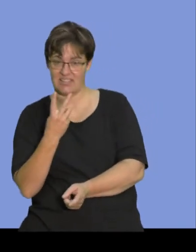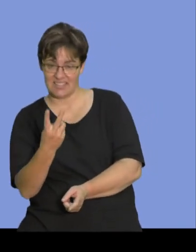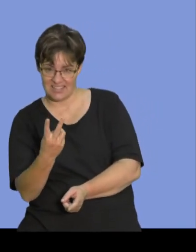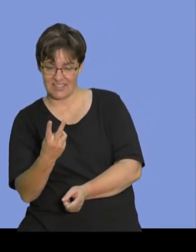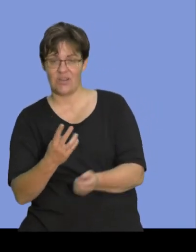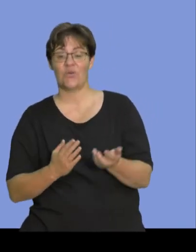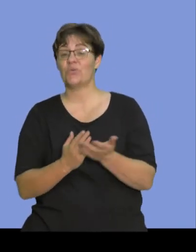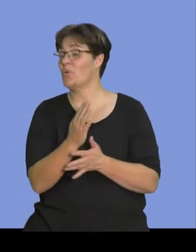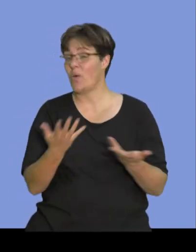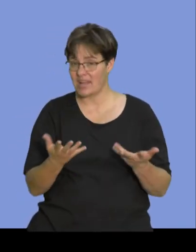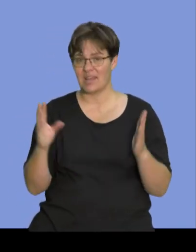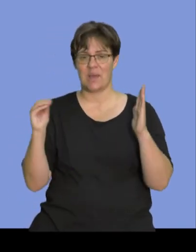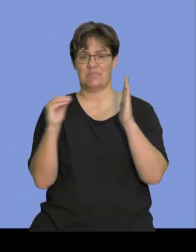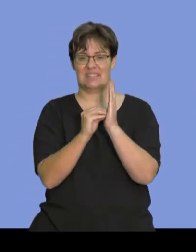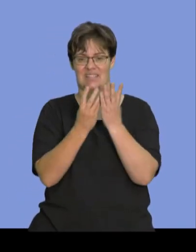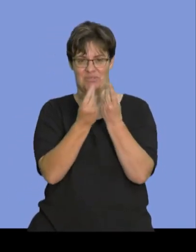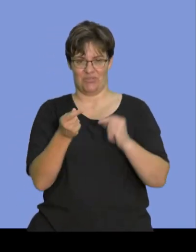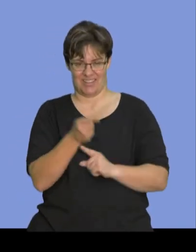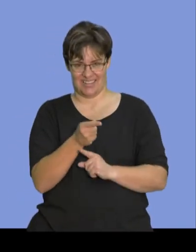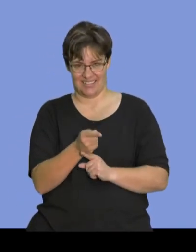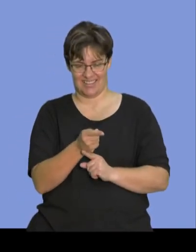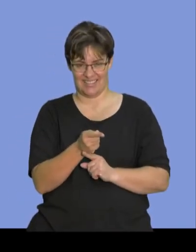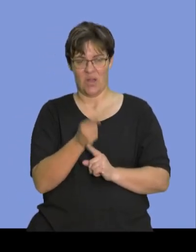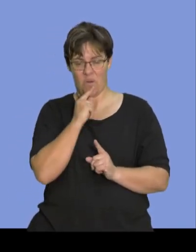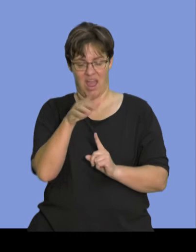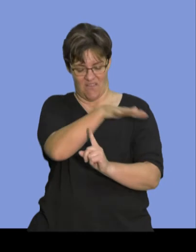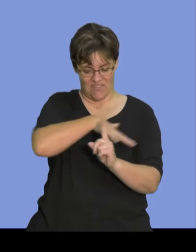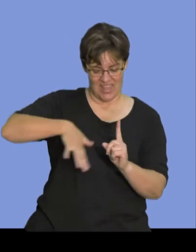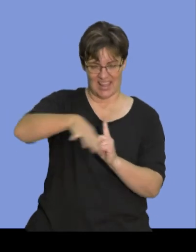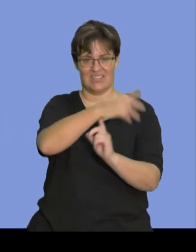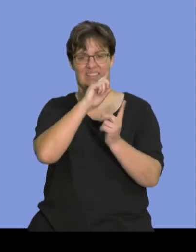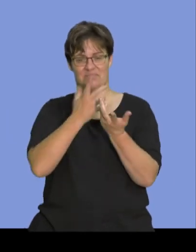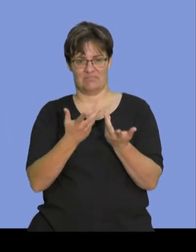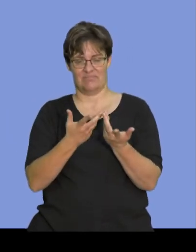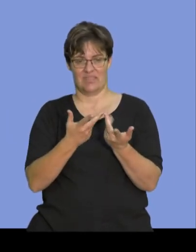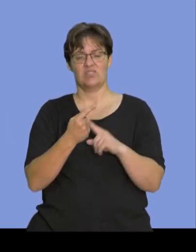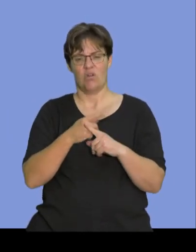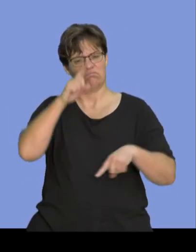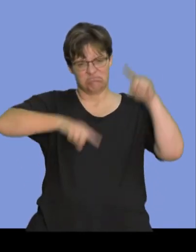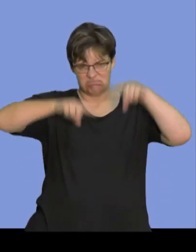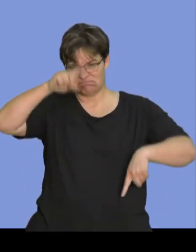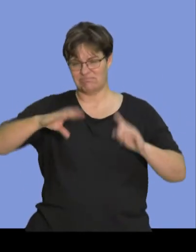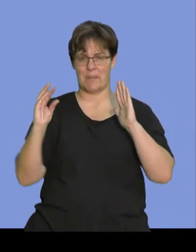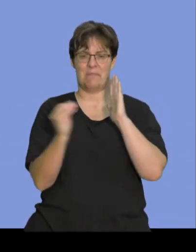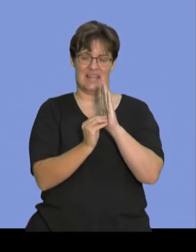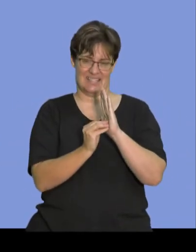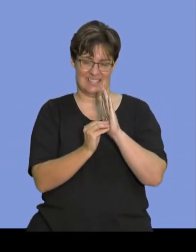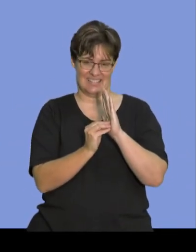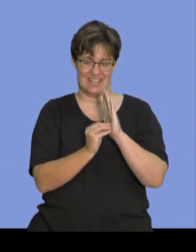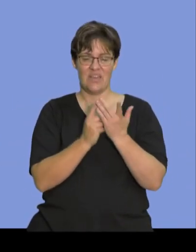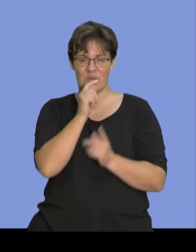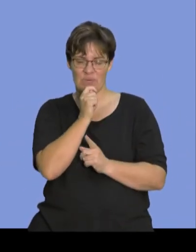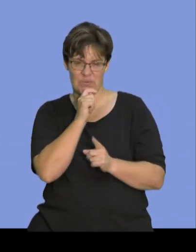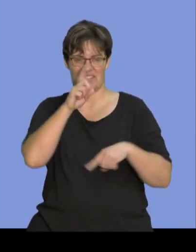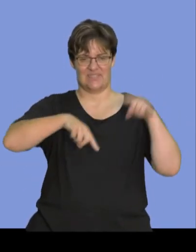done, you know, in the presence of a magnetic material, because there needs to be a magnetic field. So there are different types of magnets, and